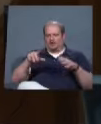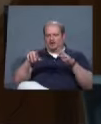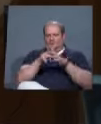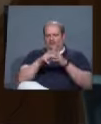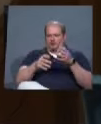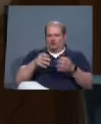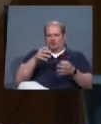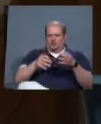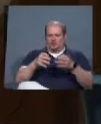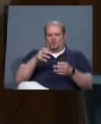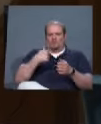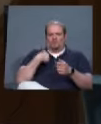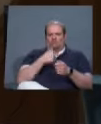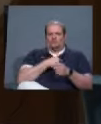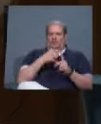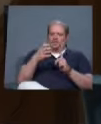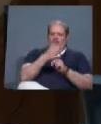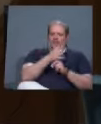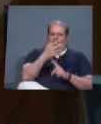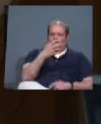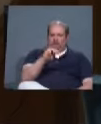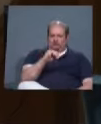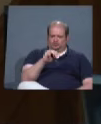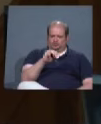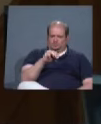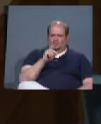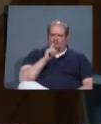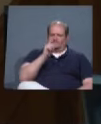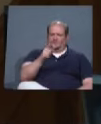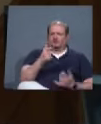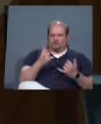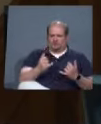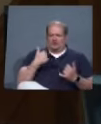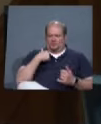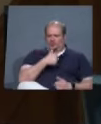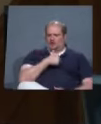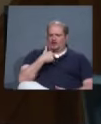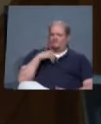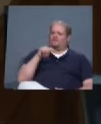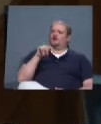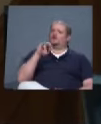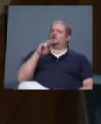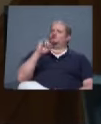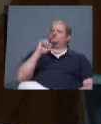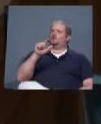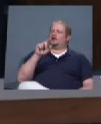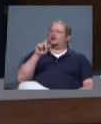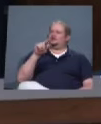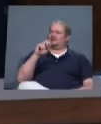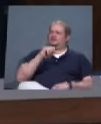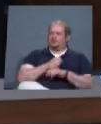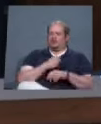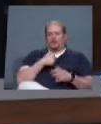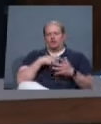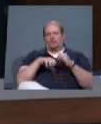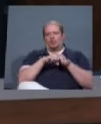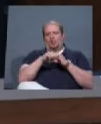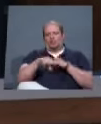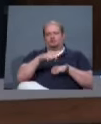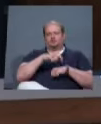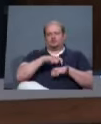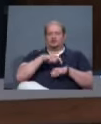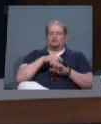court, and we ended up catching him eventually, and now we've got a trial date set. Okay, let me ask you this, and I don't want to prolong the